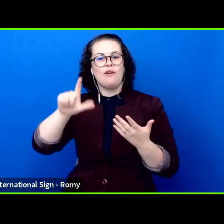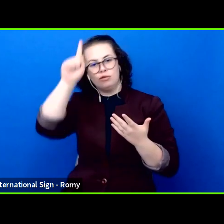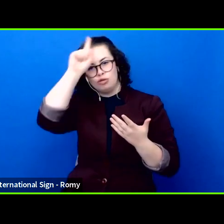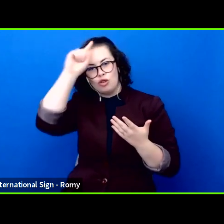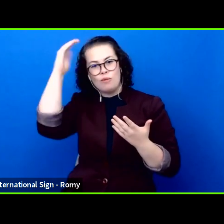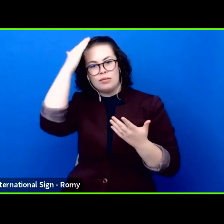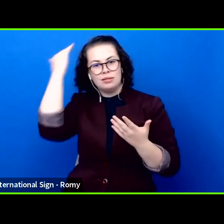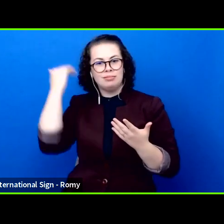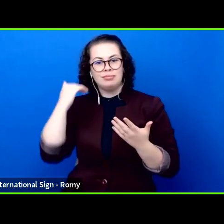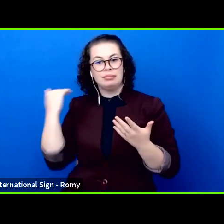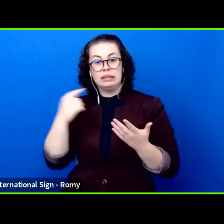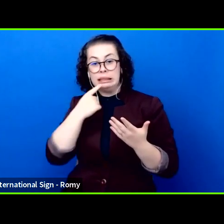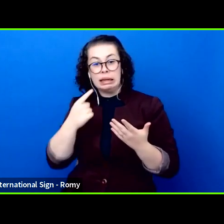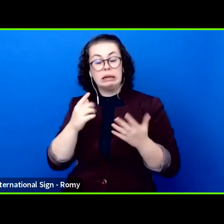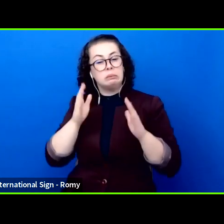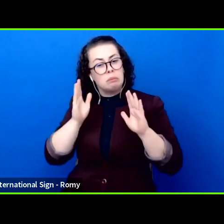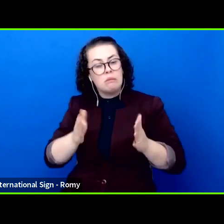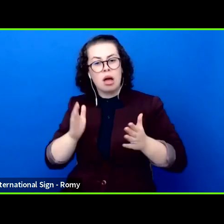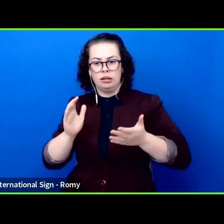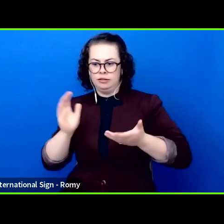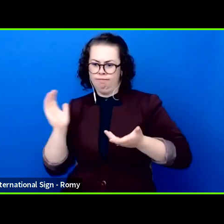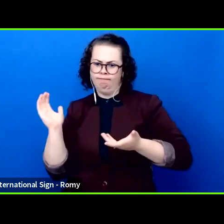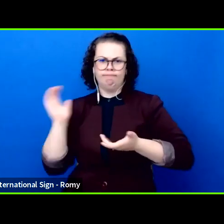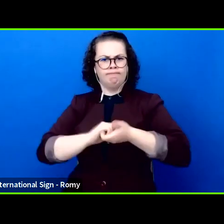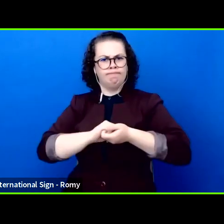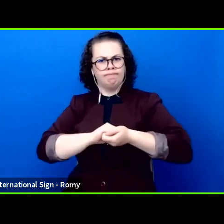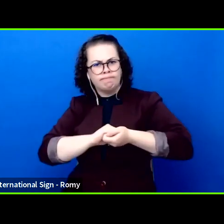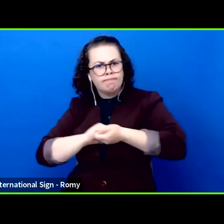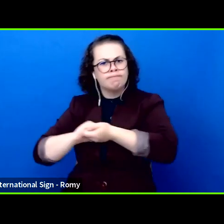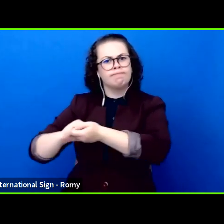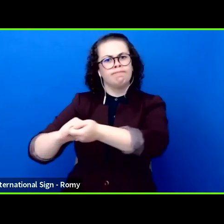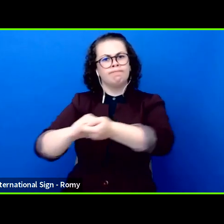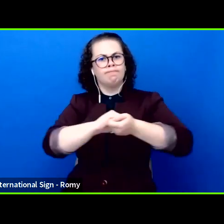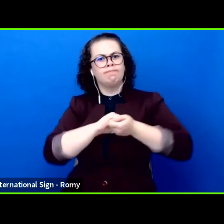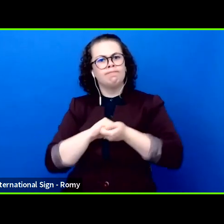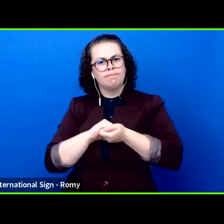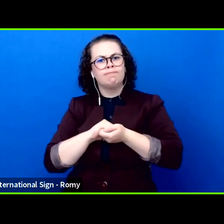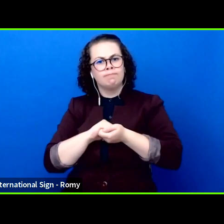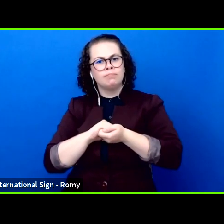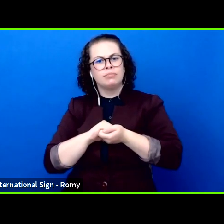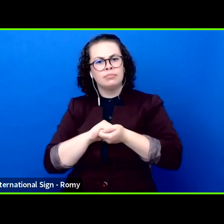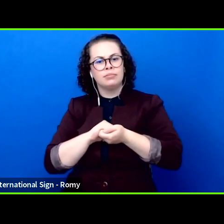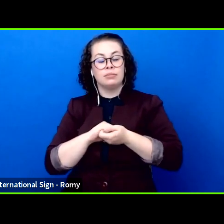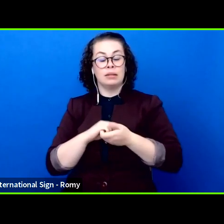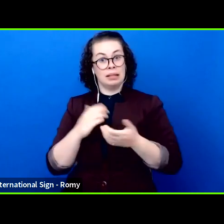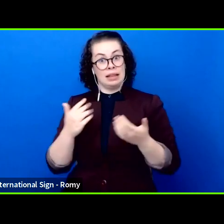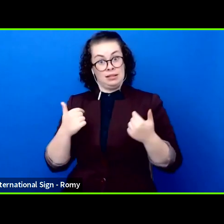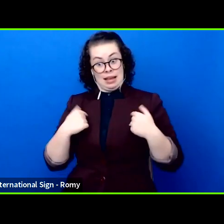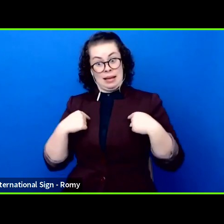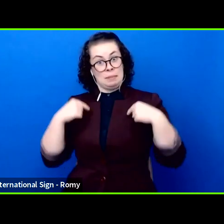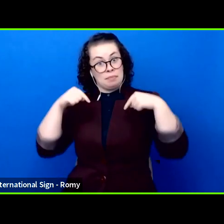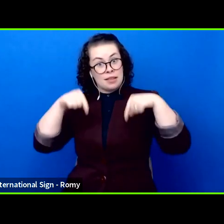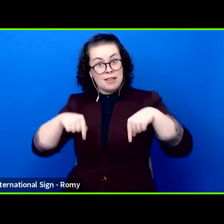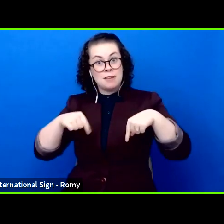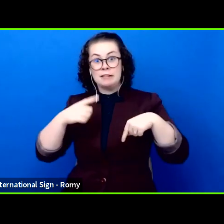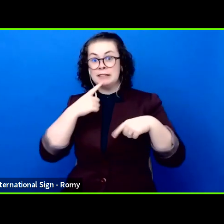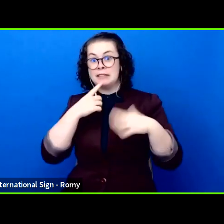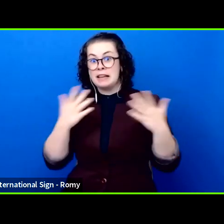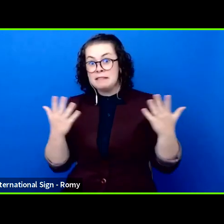art. That is why I wish you and us much of these in the coming